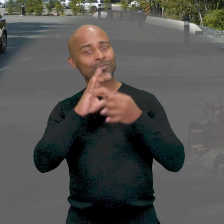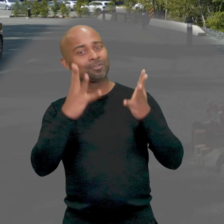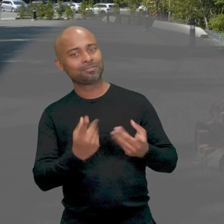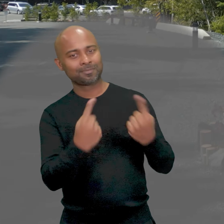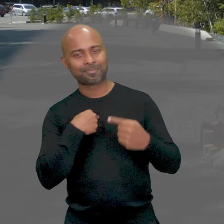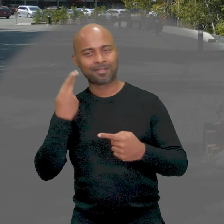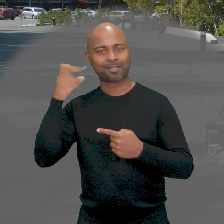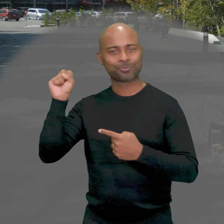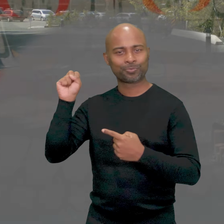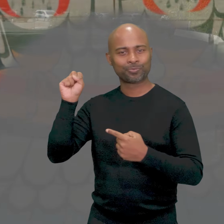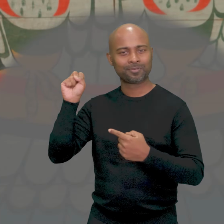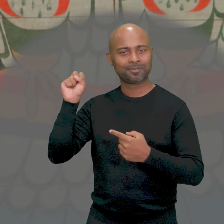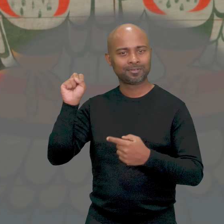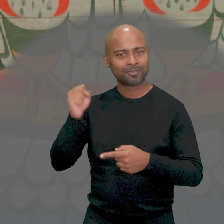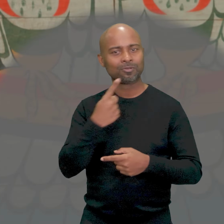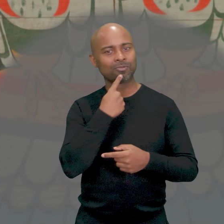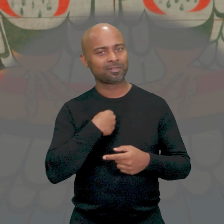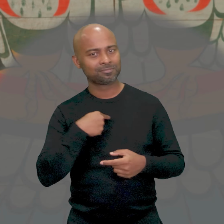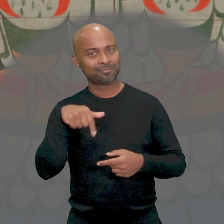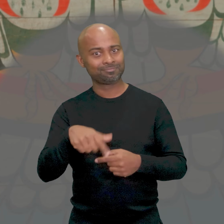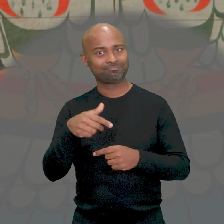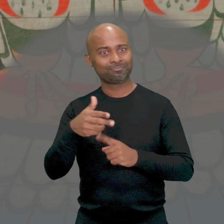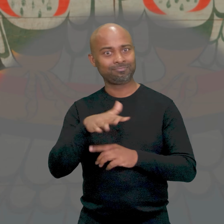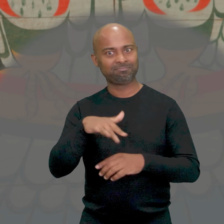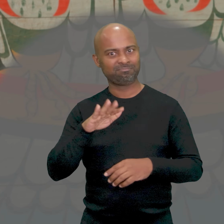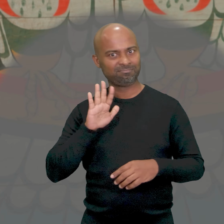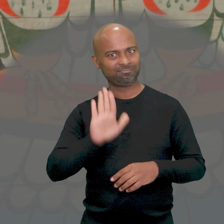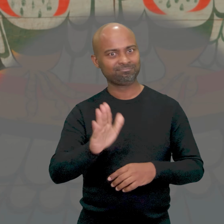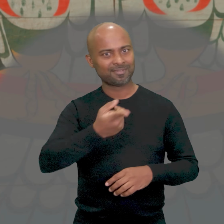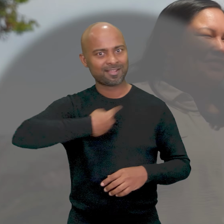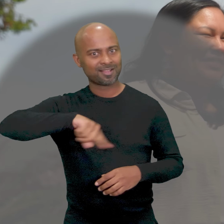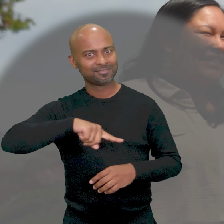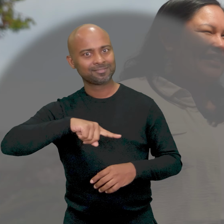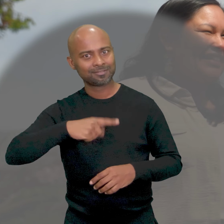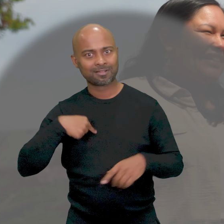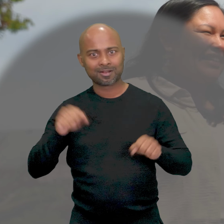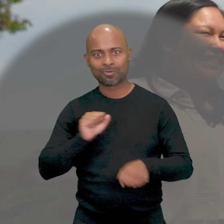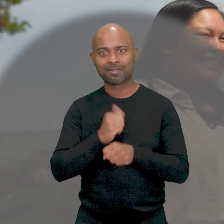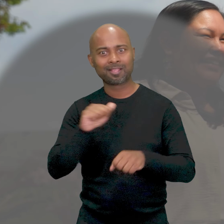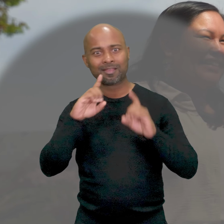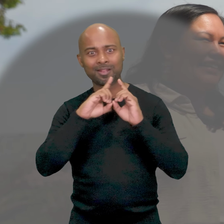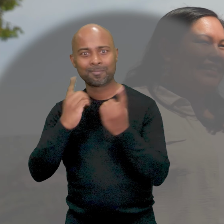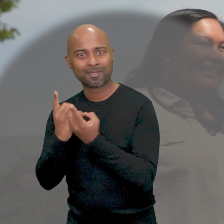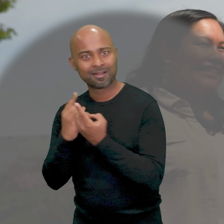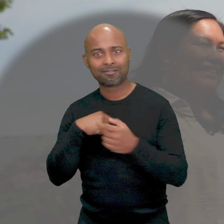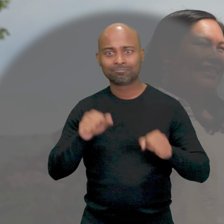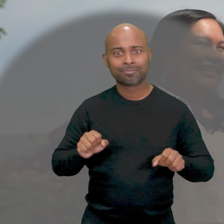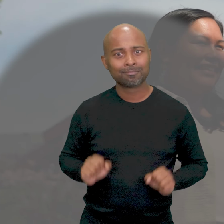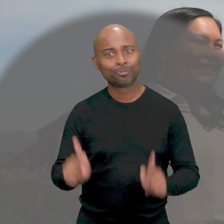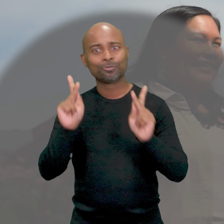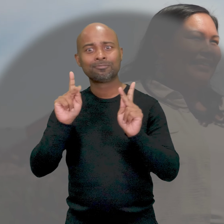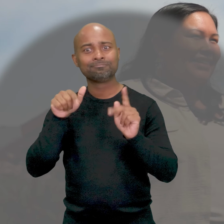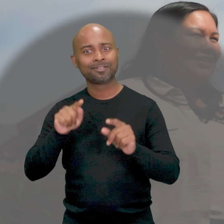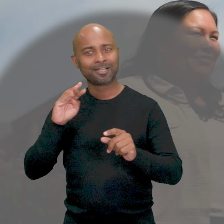Cloquet education coordinator came to the high school and told us that Tin Wis belonged to us. We could work in any department we wanted. We could take